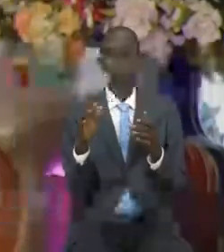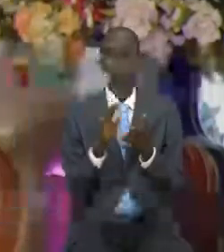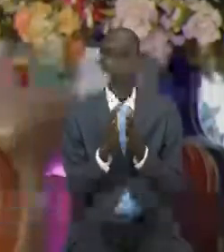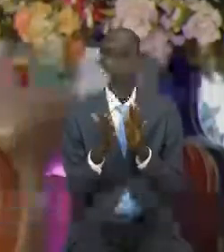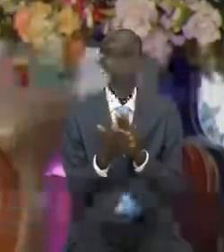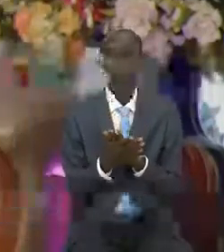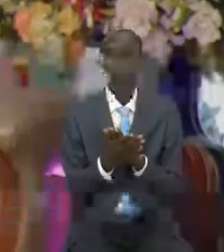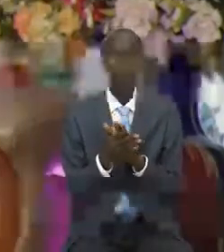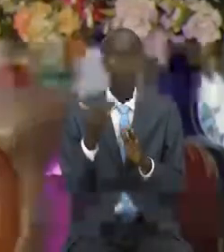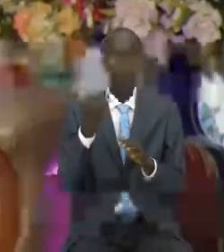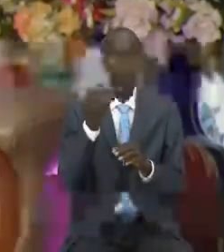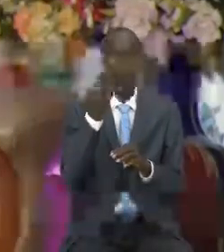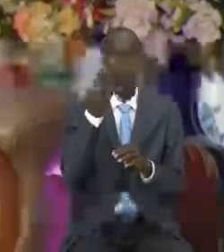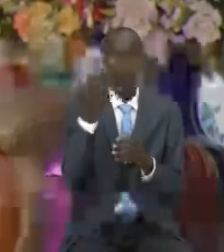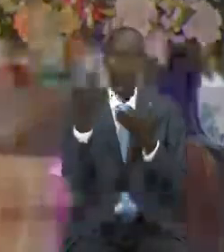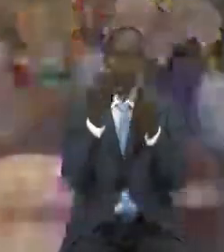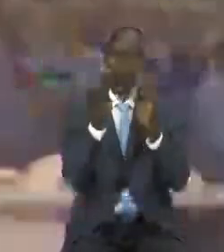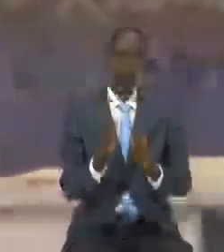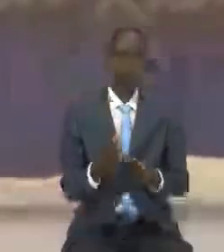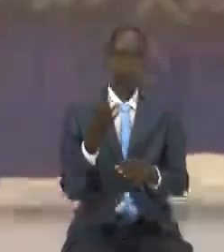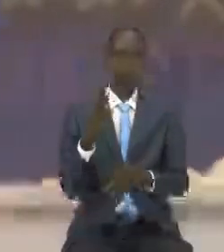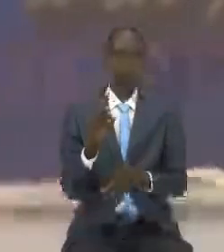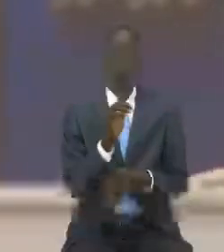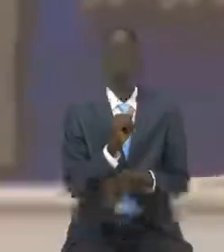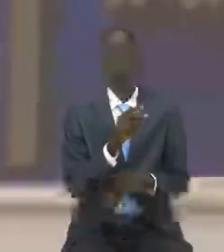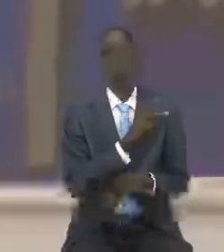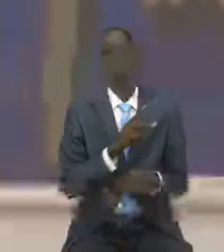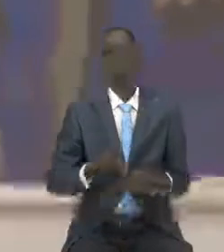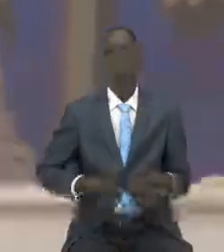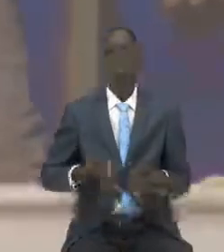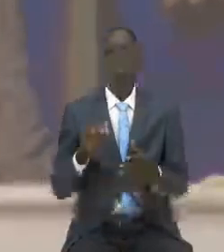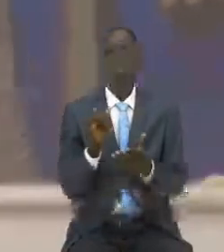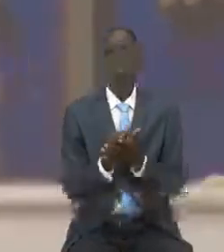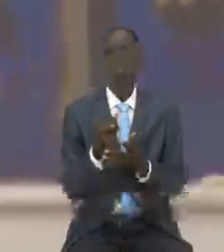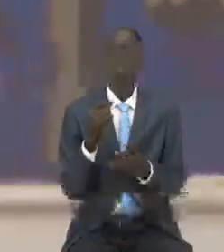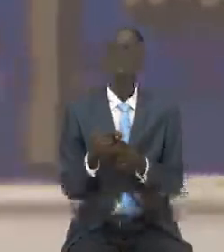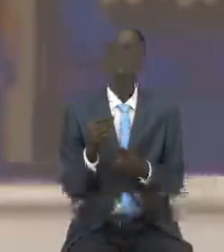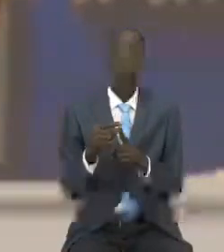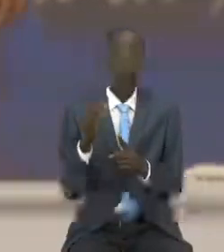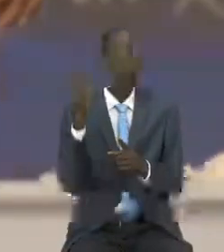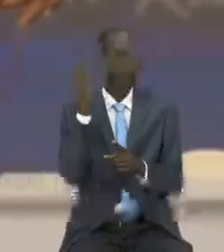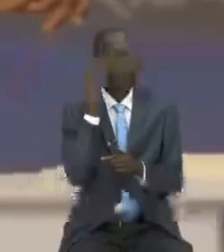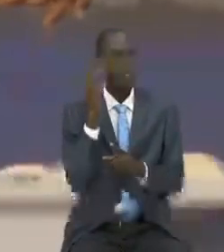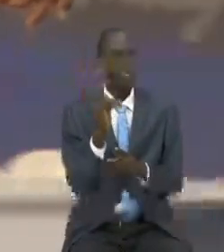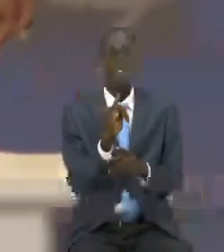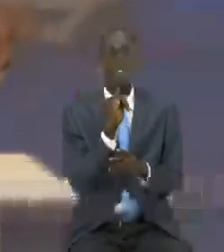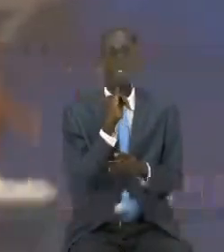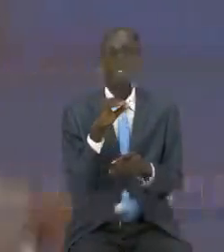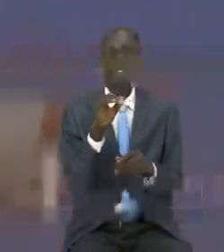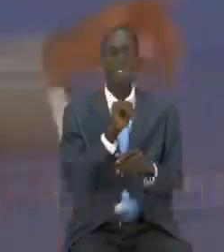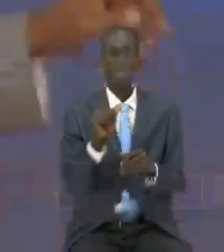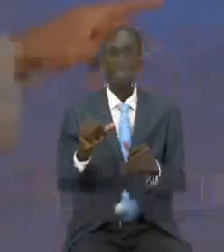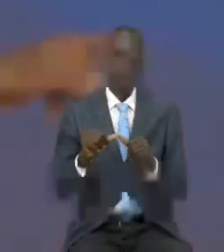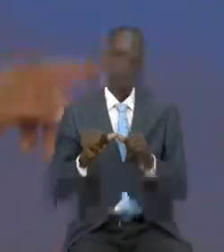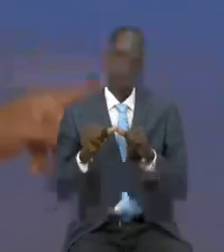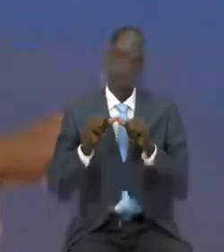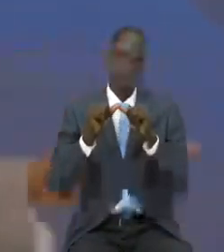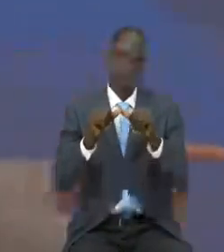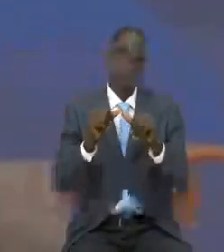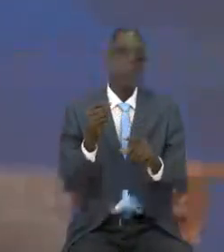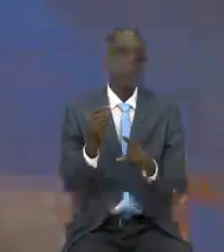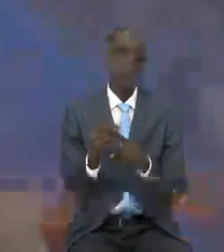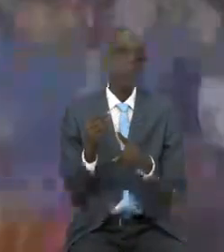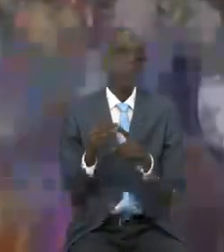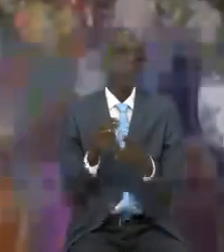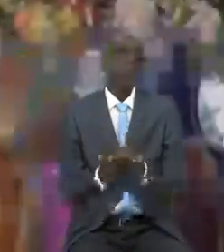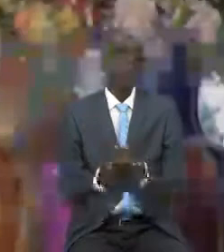unto his word. That word hearken is in the continuous tense. They listened in the